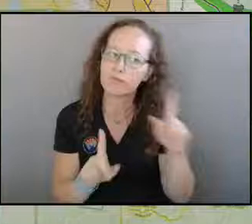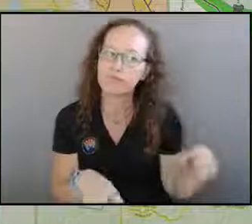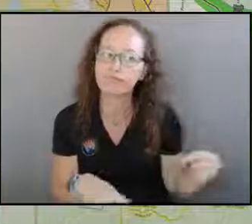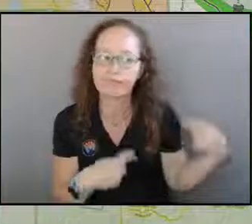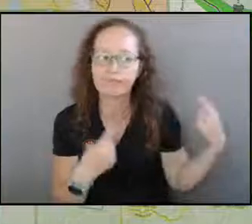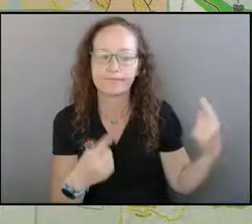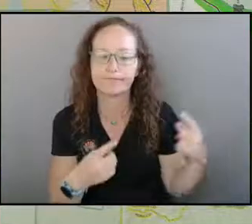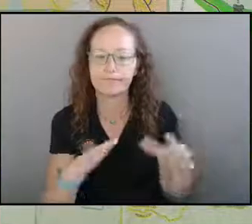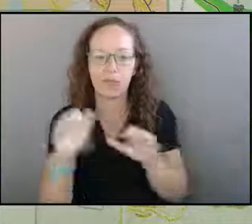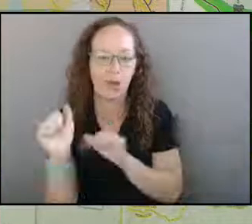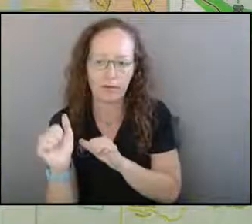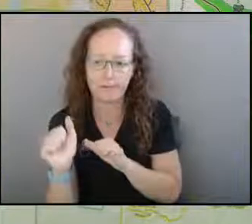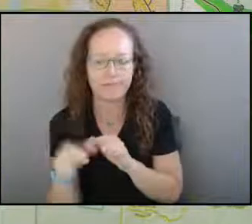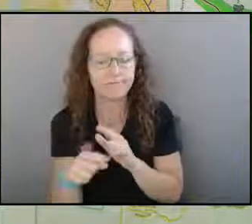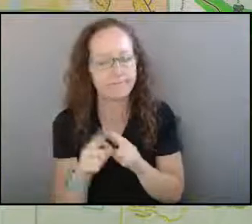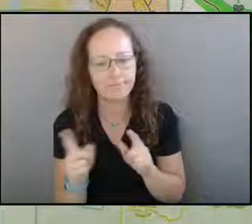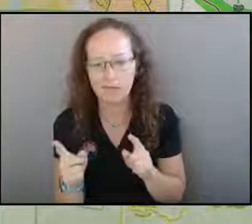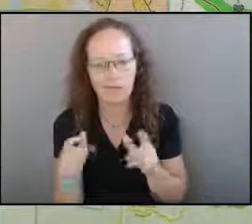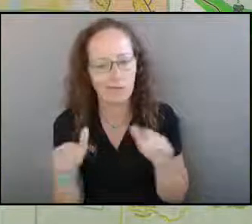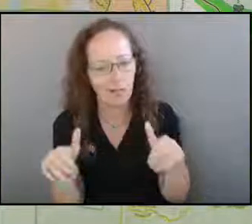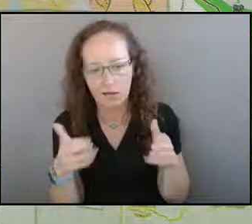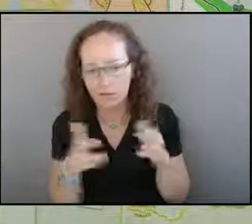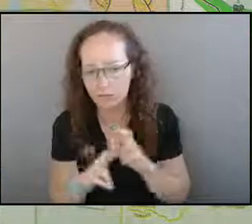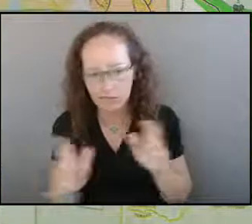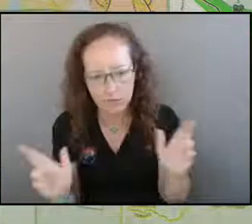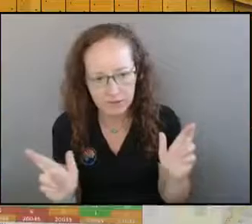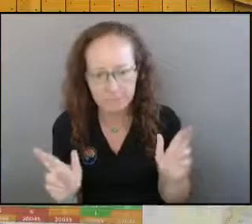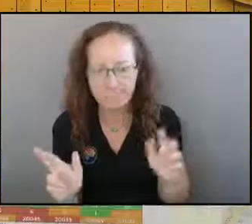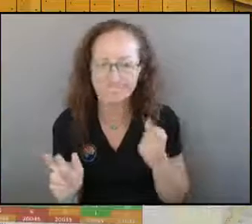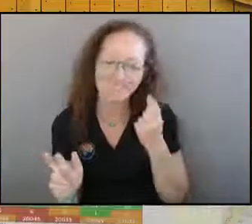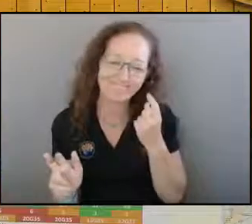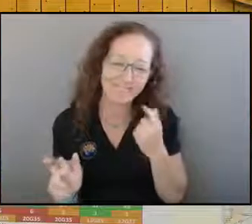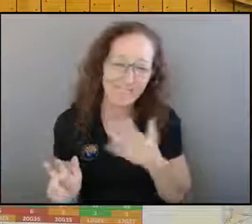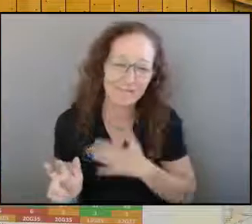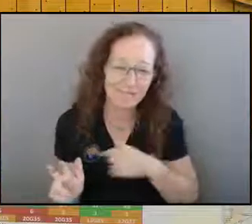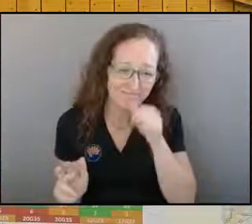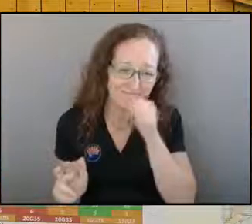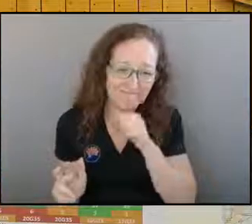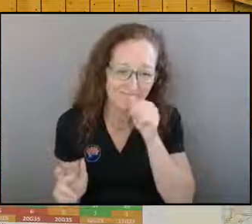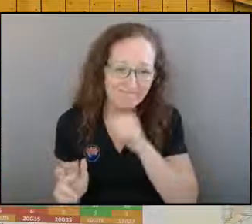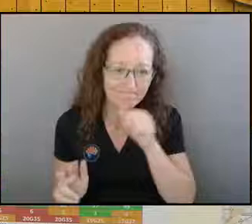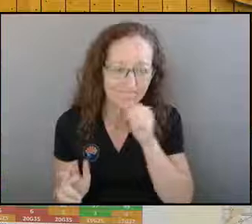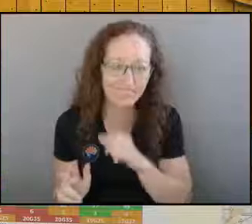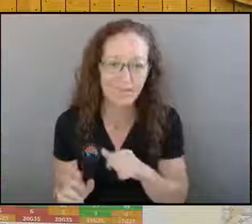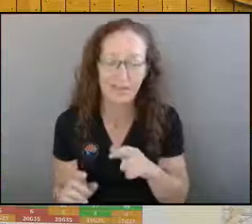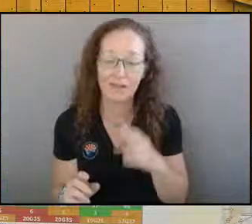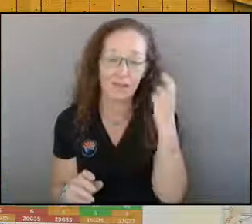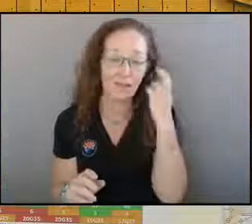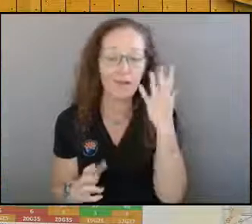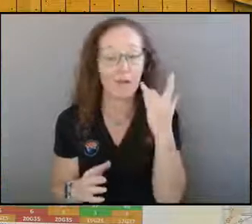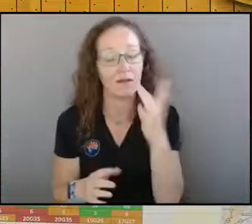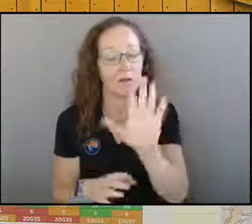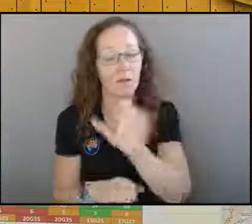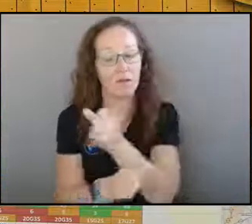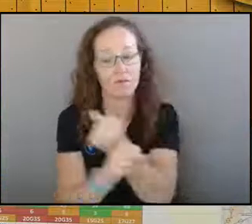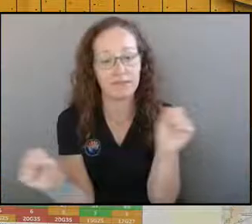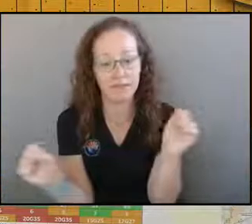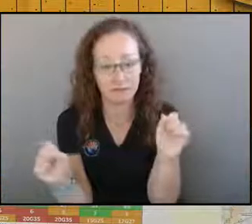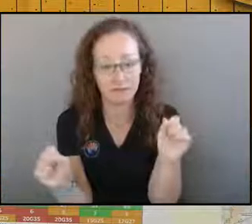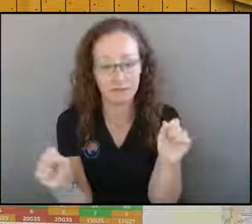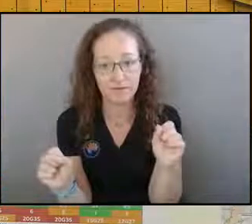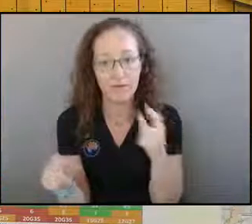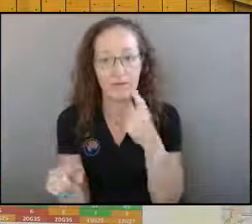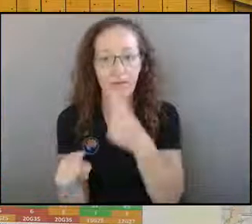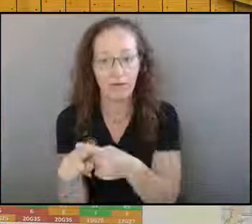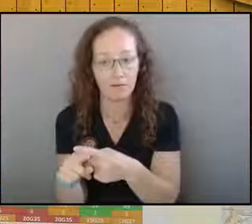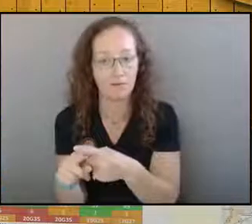time, but just understand and bear with me at this time. It's for your safety and the safety of the firefighters and everybody